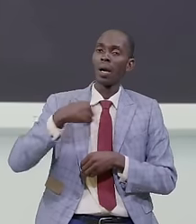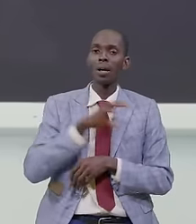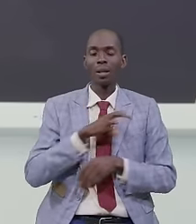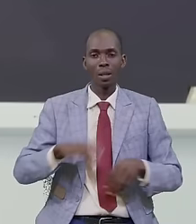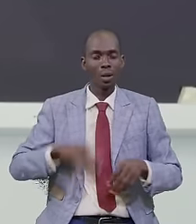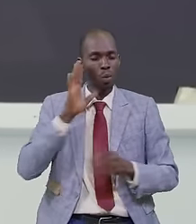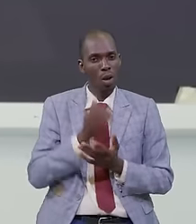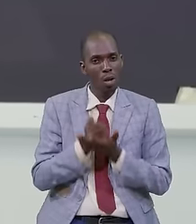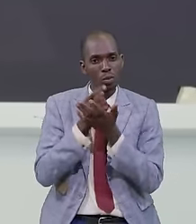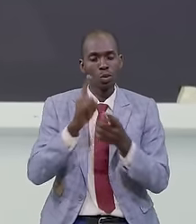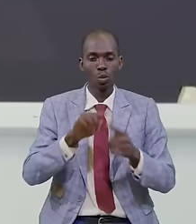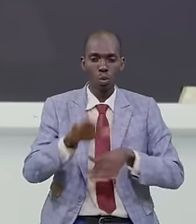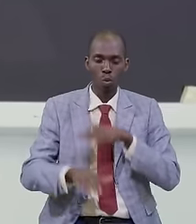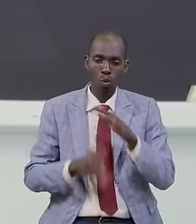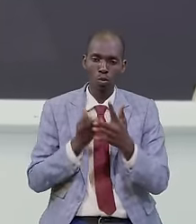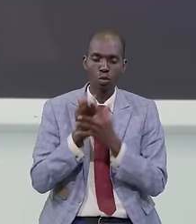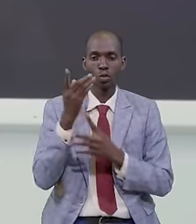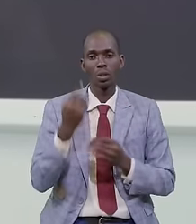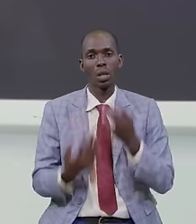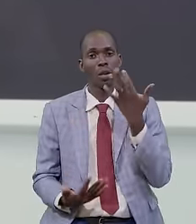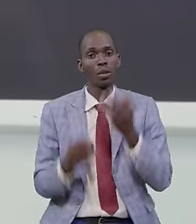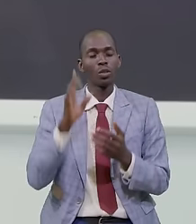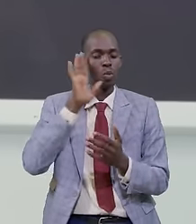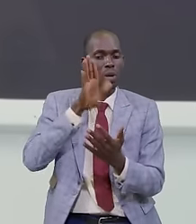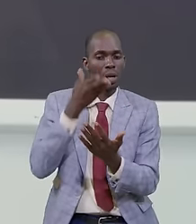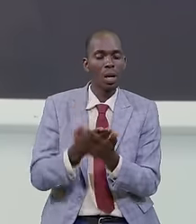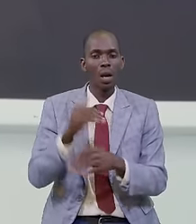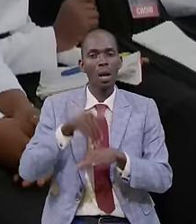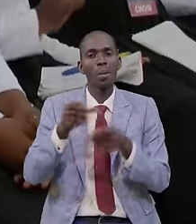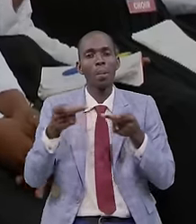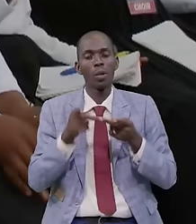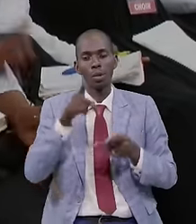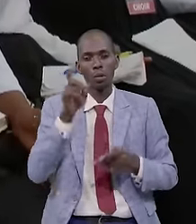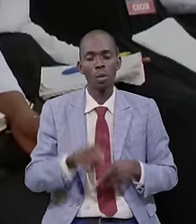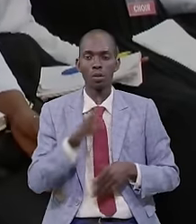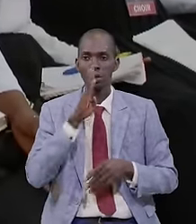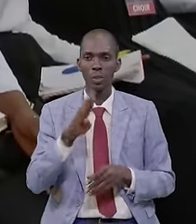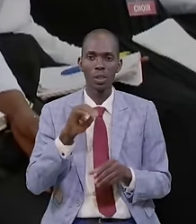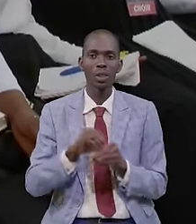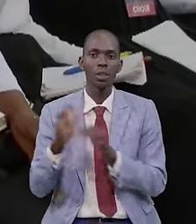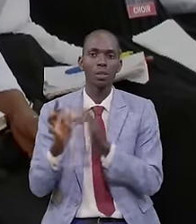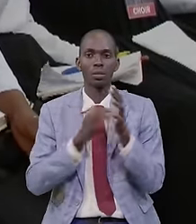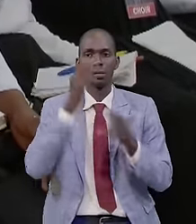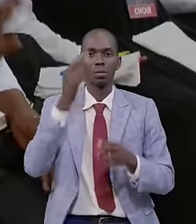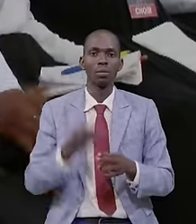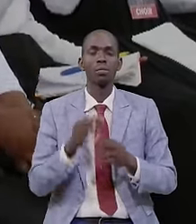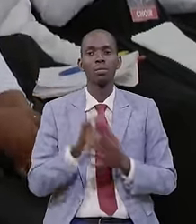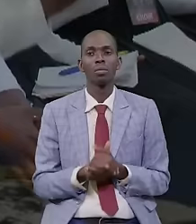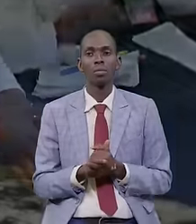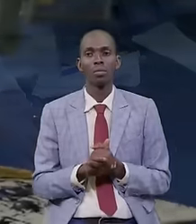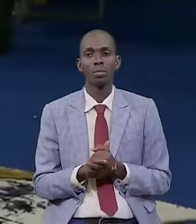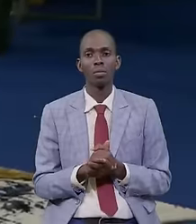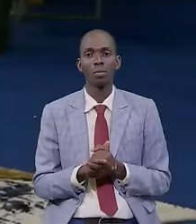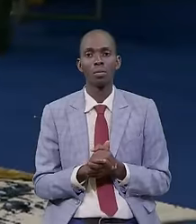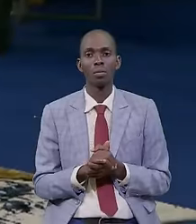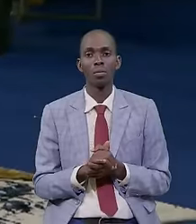will get to the place you need to get to in Jesus' name. They said Daniel